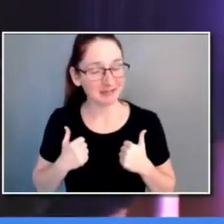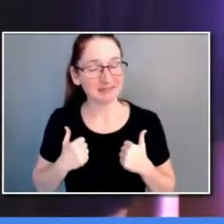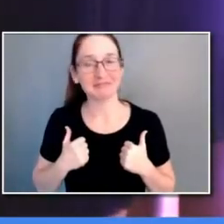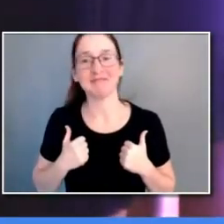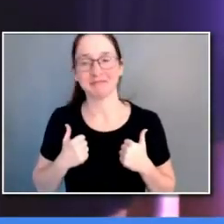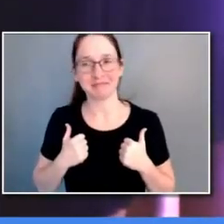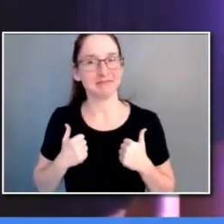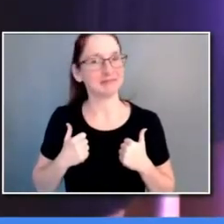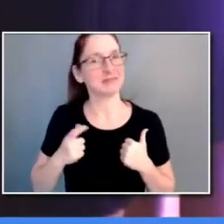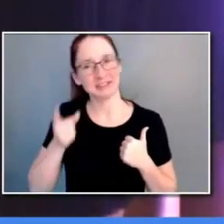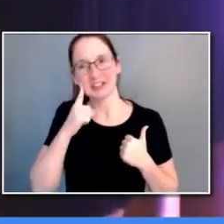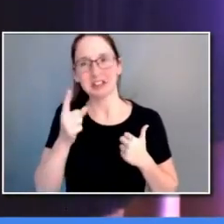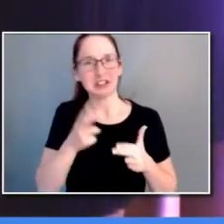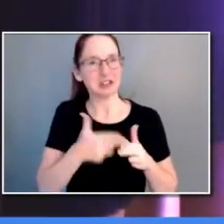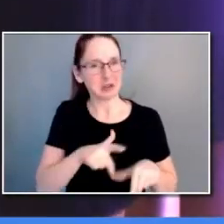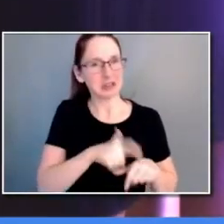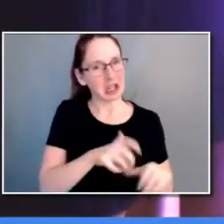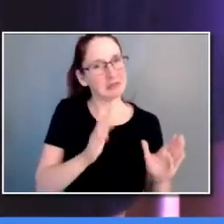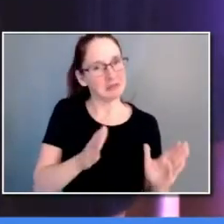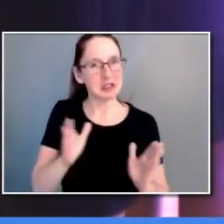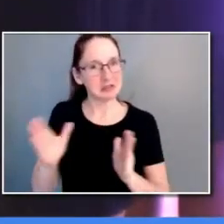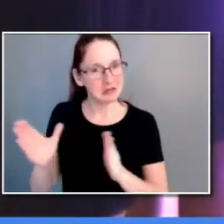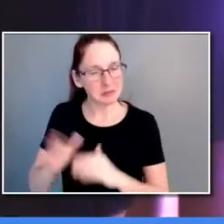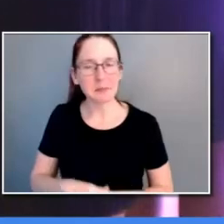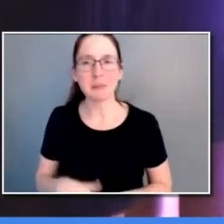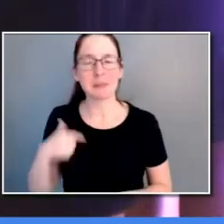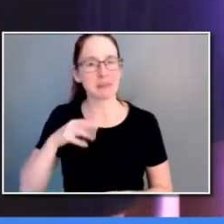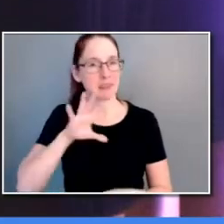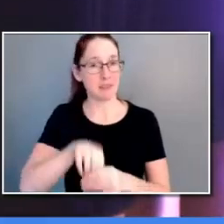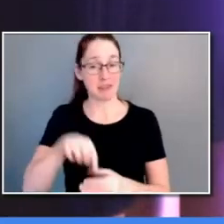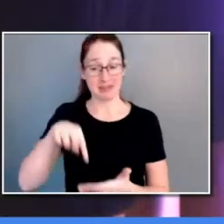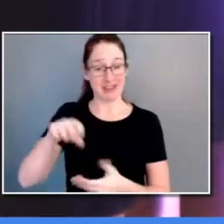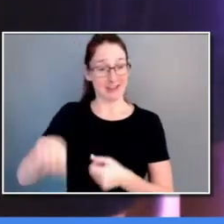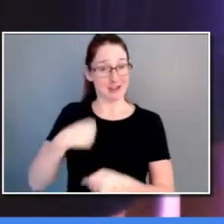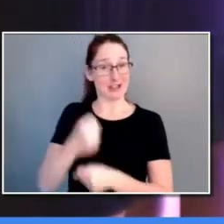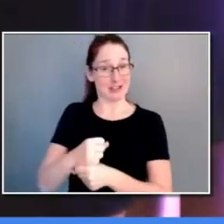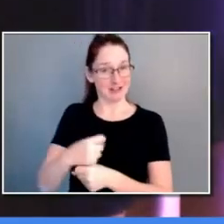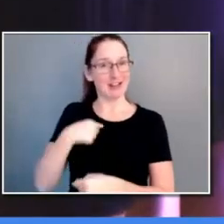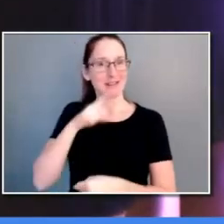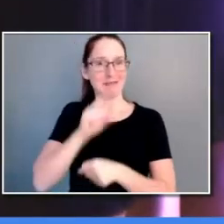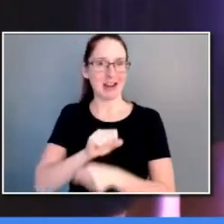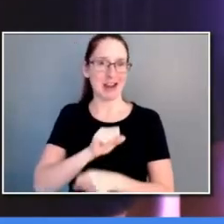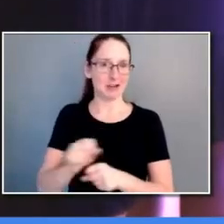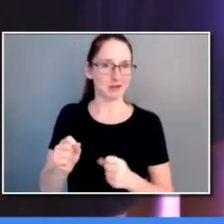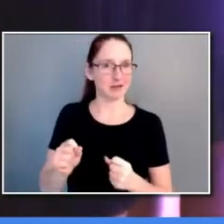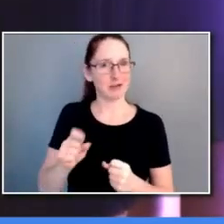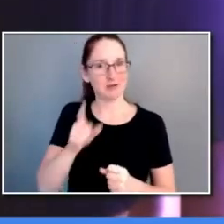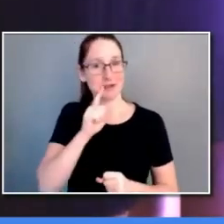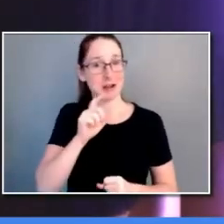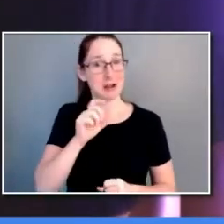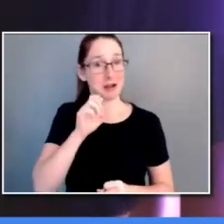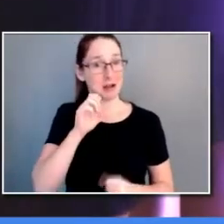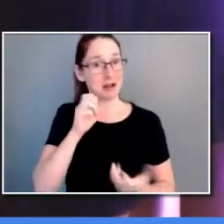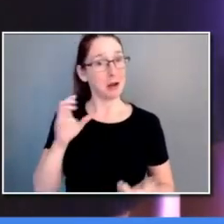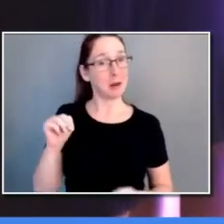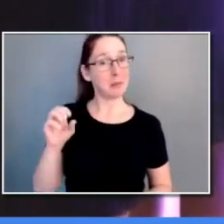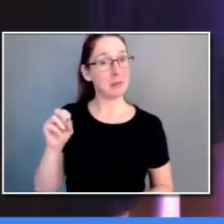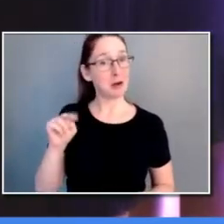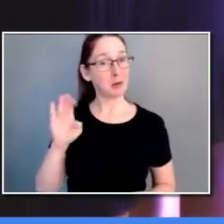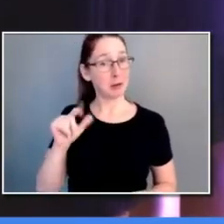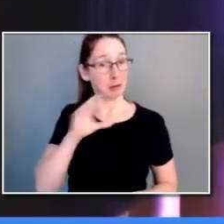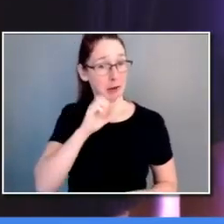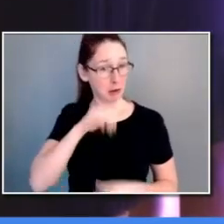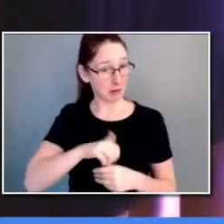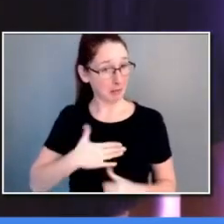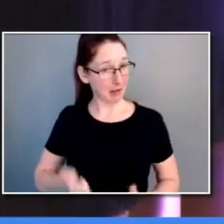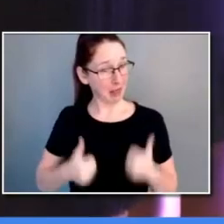for short periods of time. This year, I actually turned a monumental age in my life of 50.